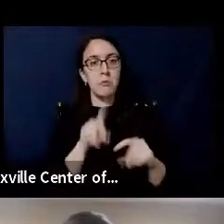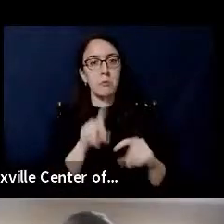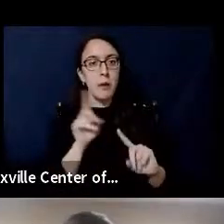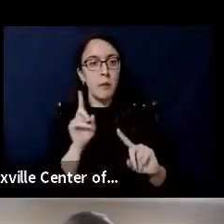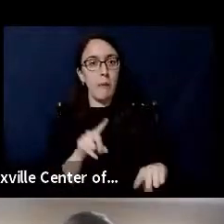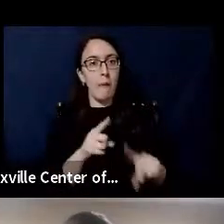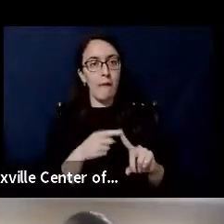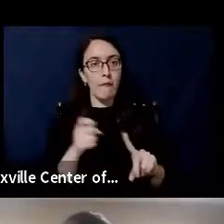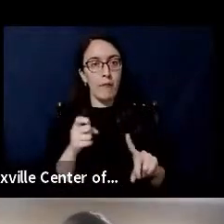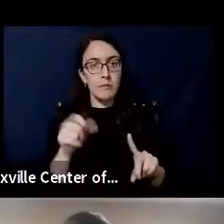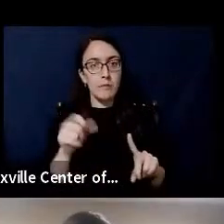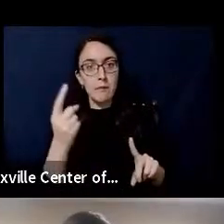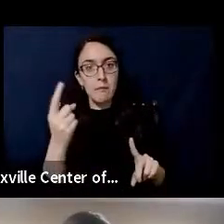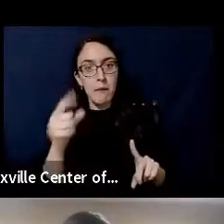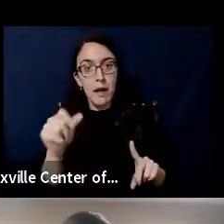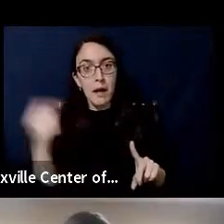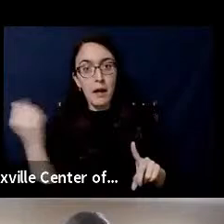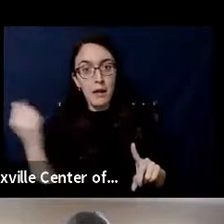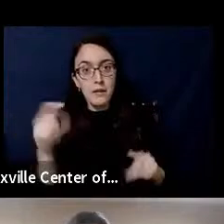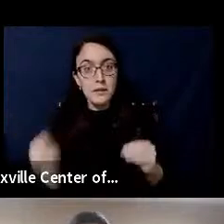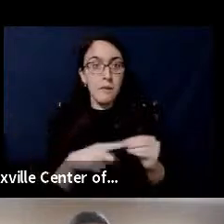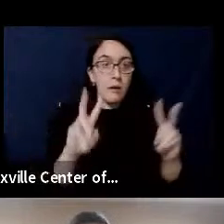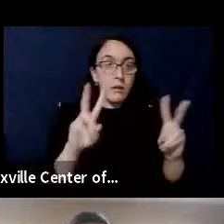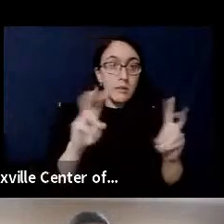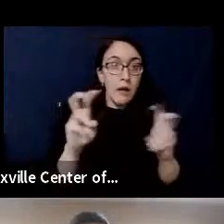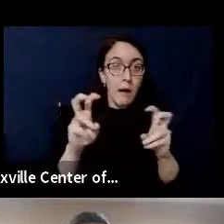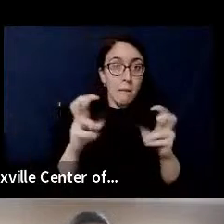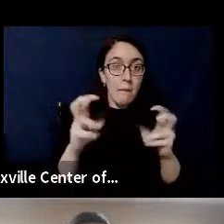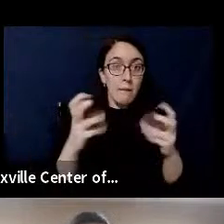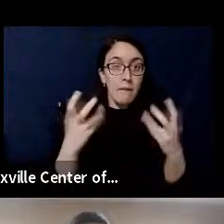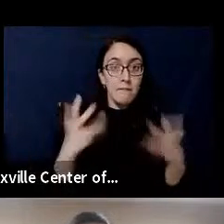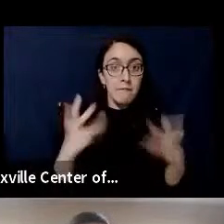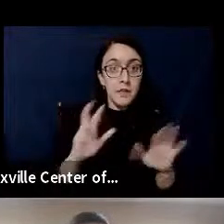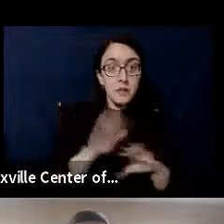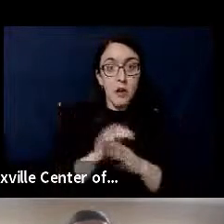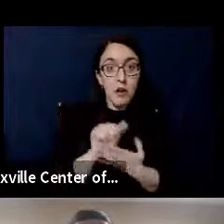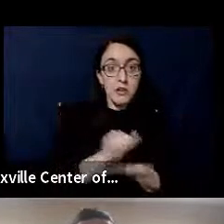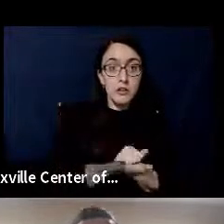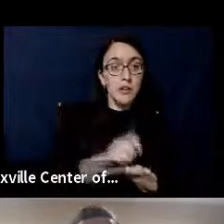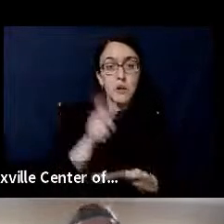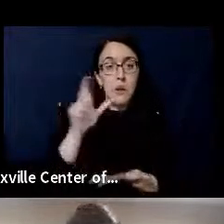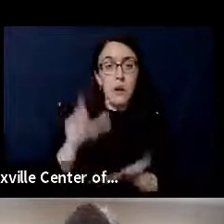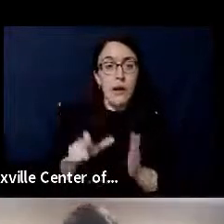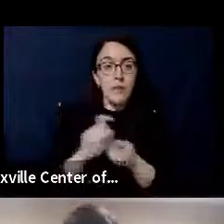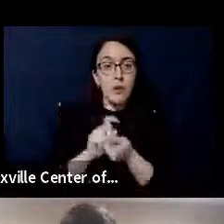somebody else that on a subject matter that you already have on your agenda, I don't think you need to amend it.